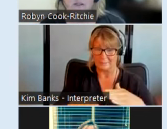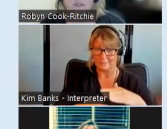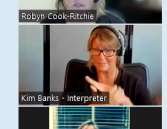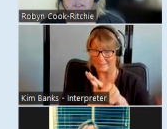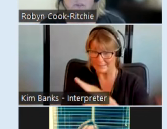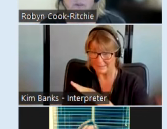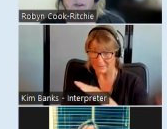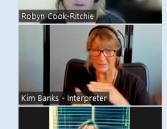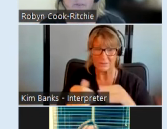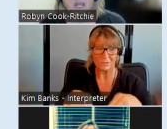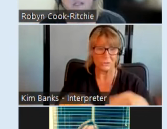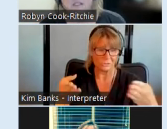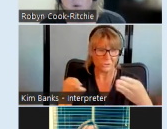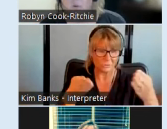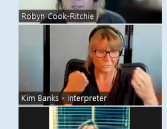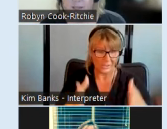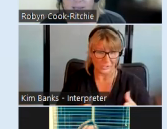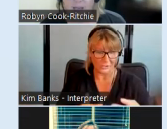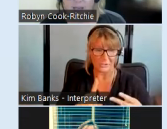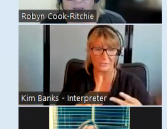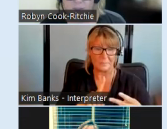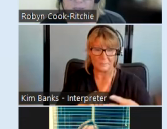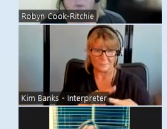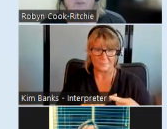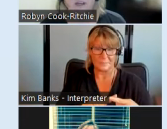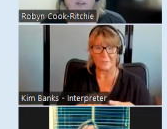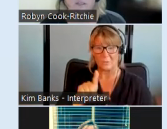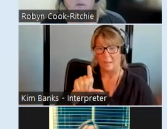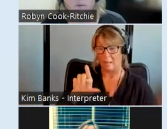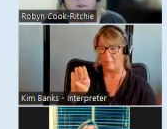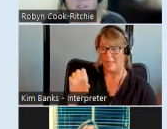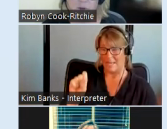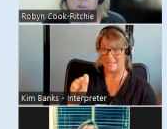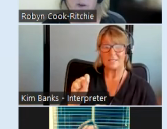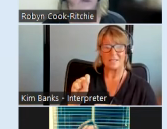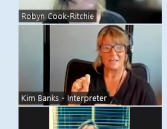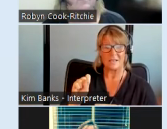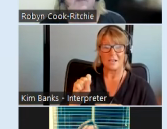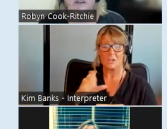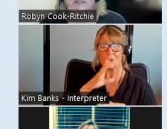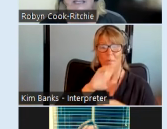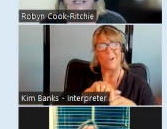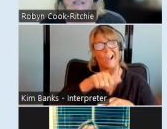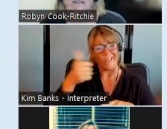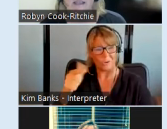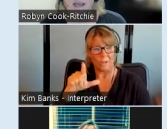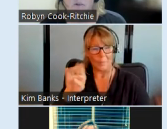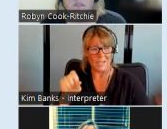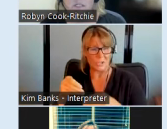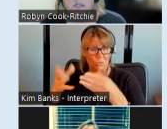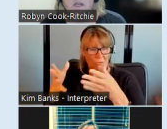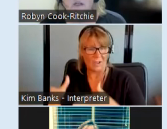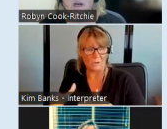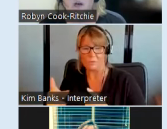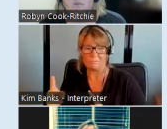basic skills service provider. So when LBS providers are referring to other LBS providers, it doesn't